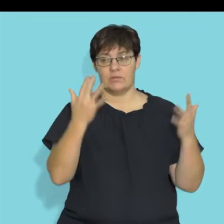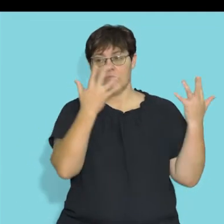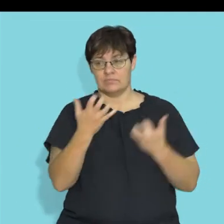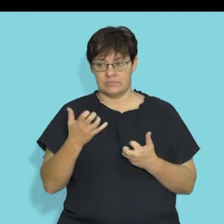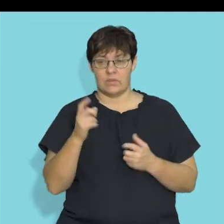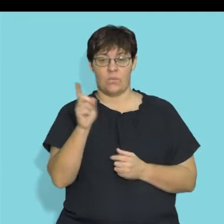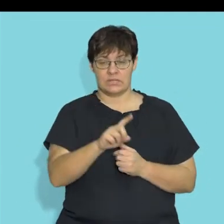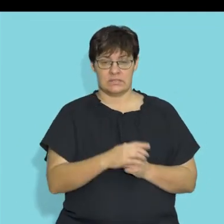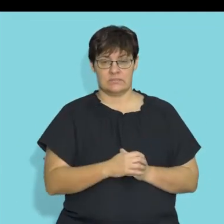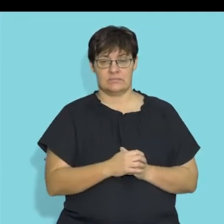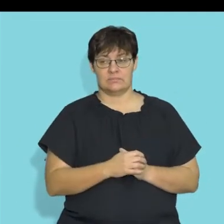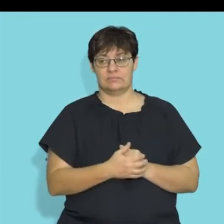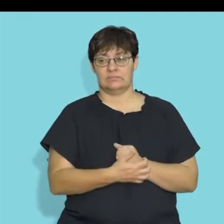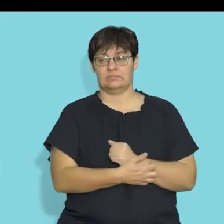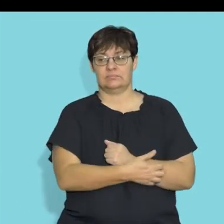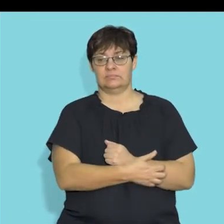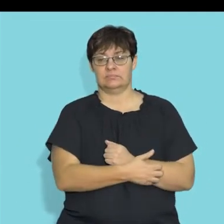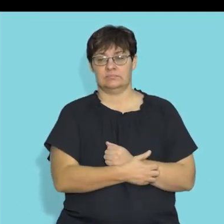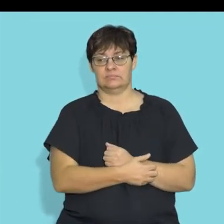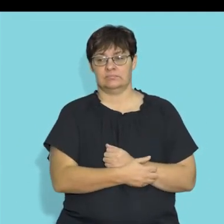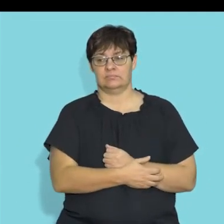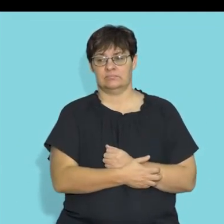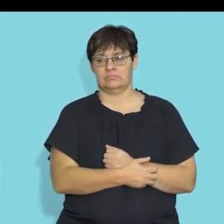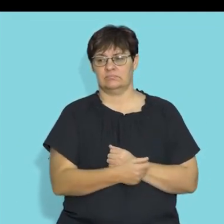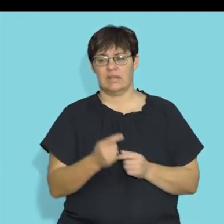rent income, which we calculated to be,